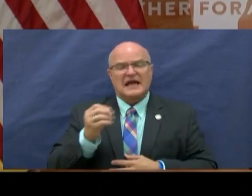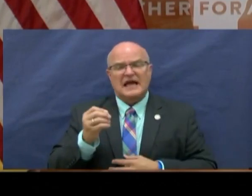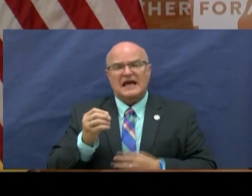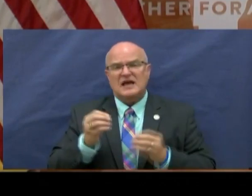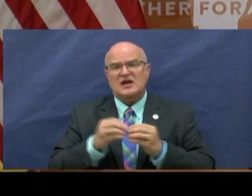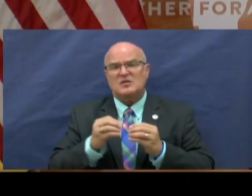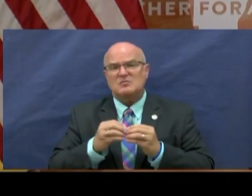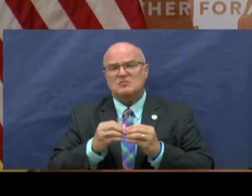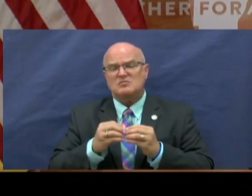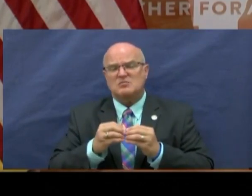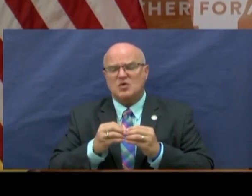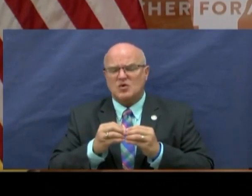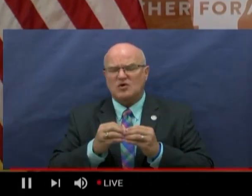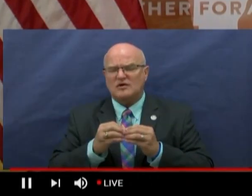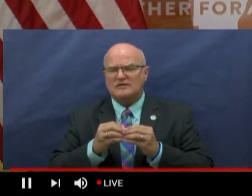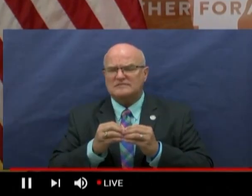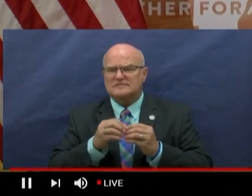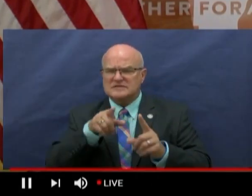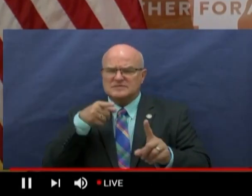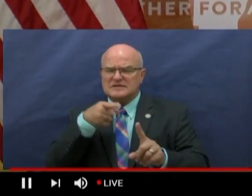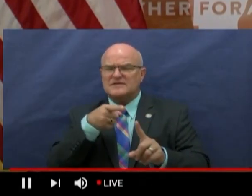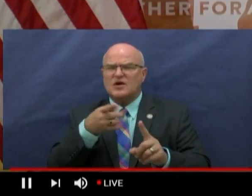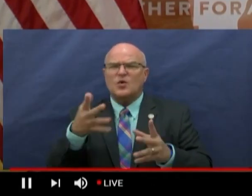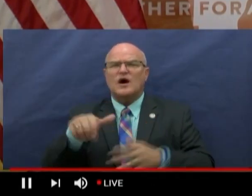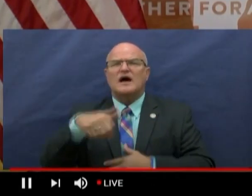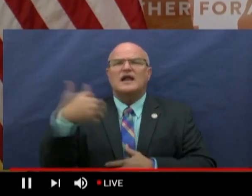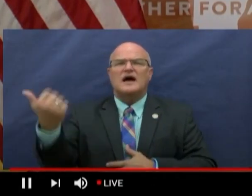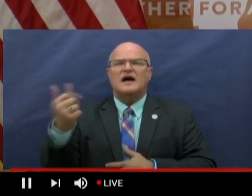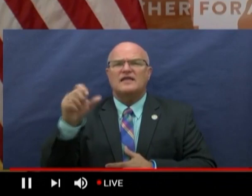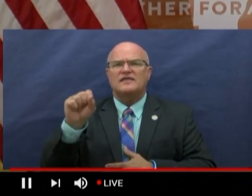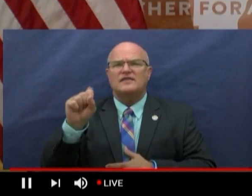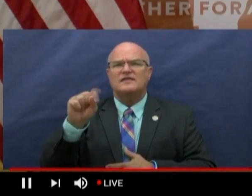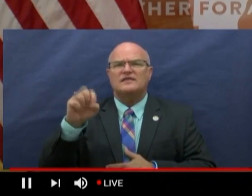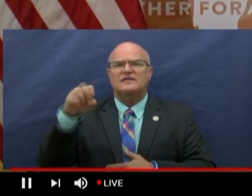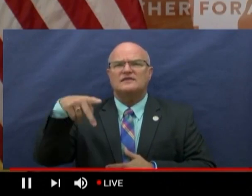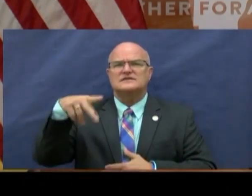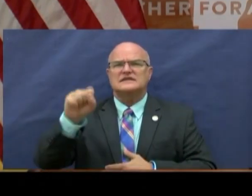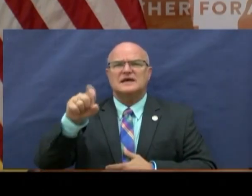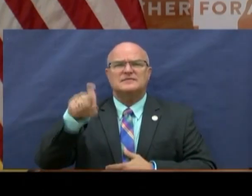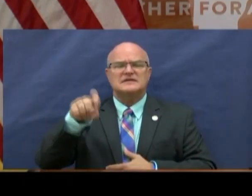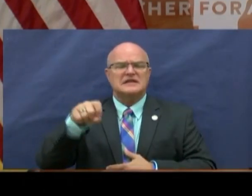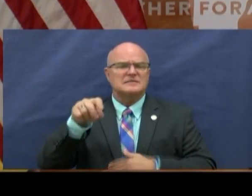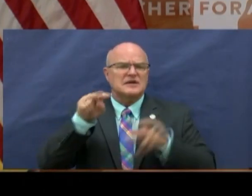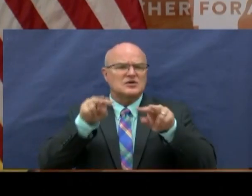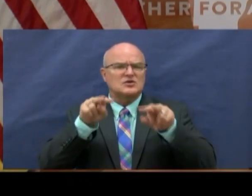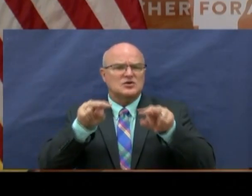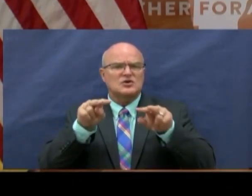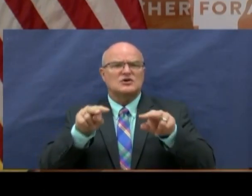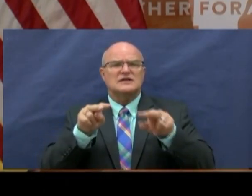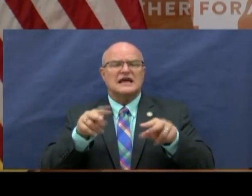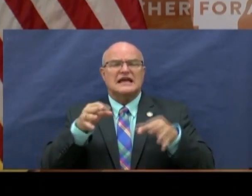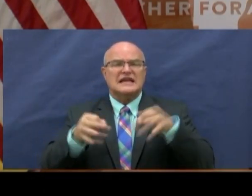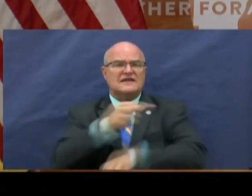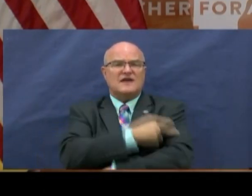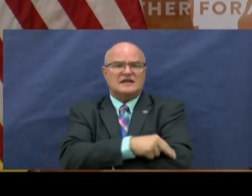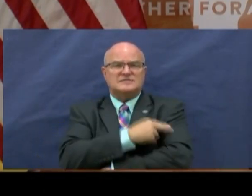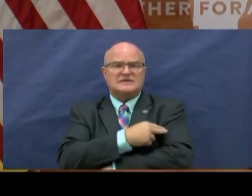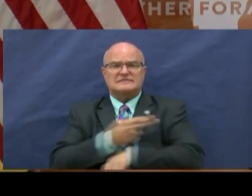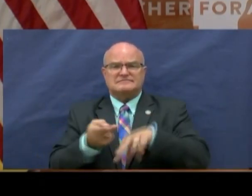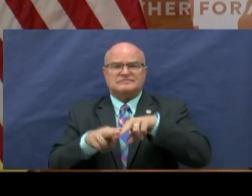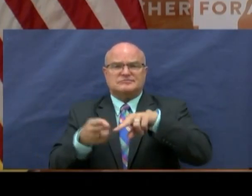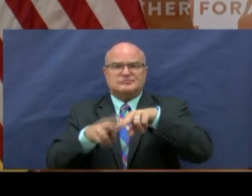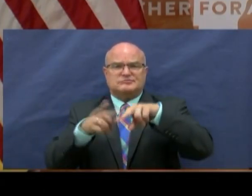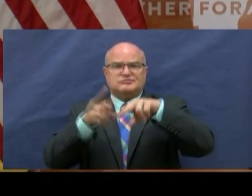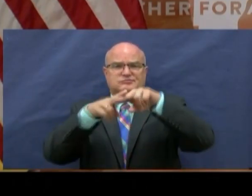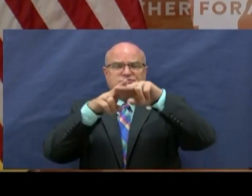more broadly on that, what other steps do you think would need to be looked at if hospitalizations get worse